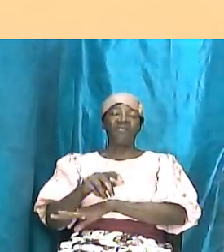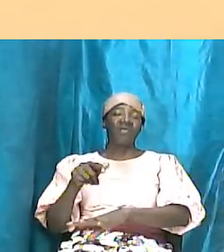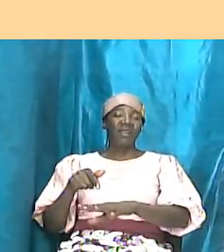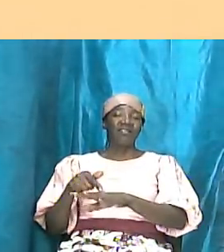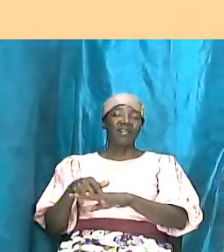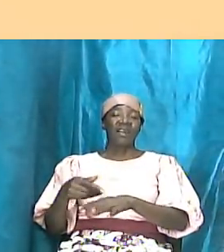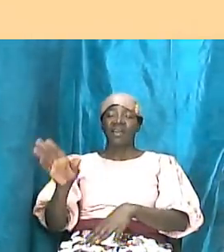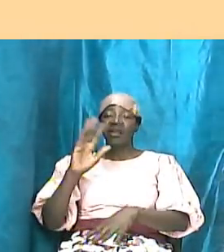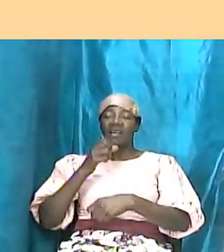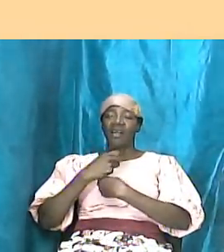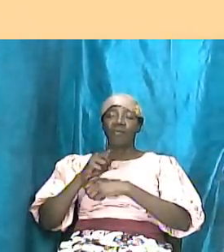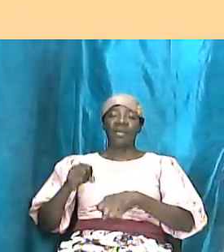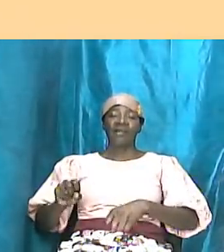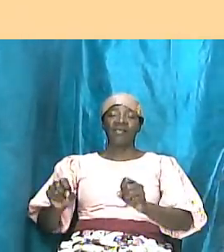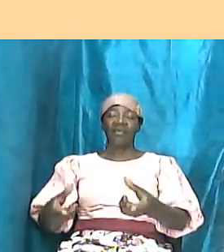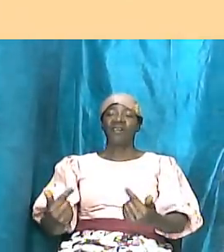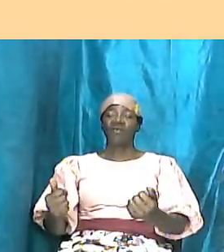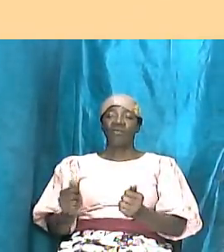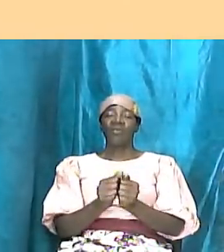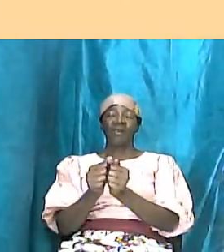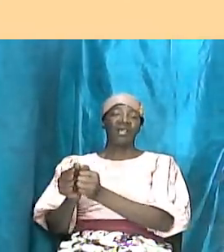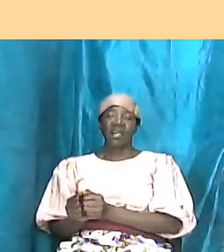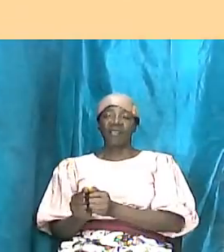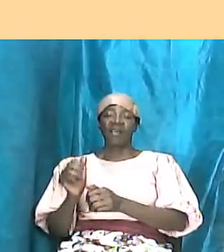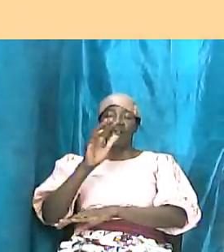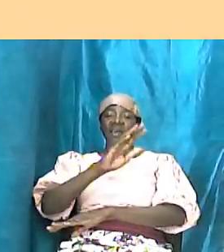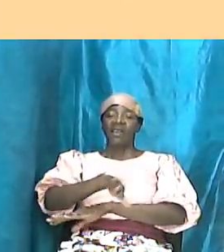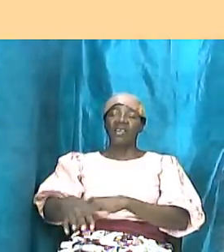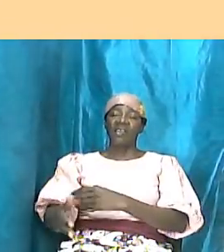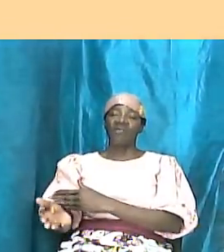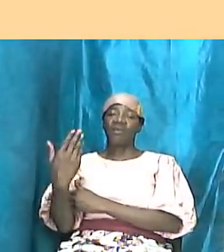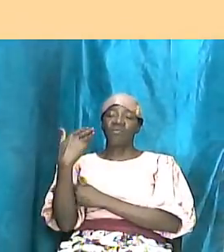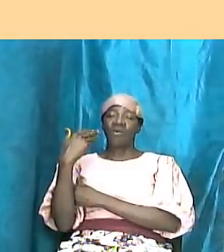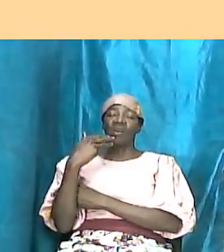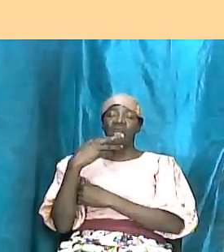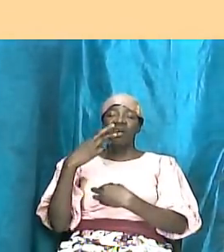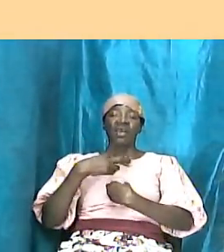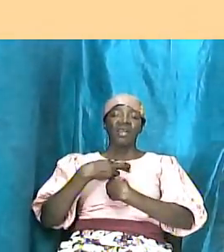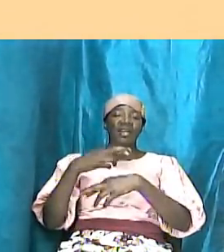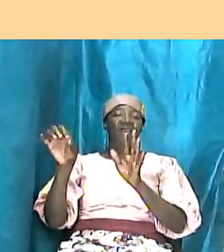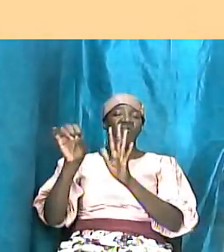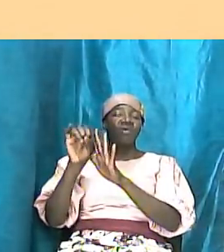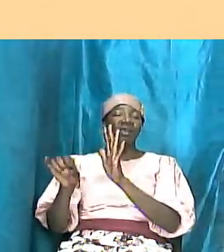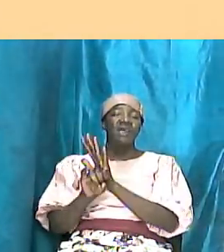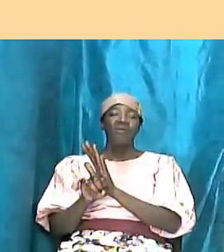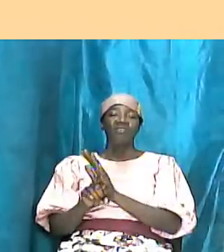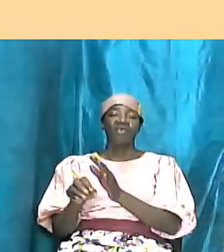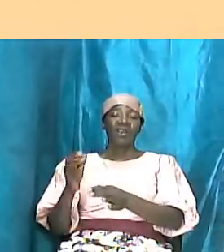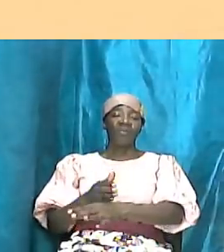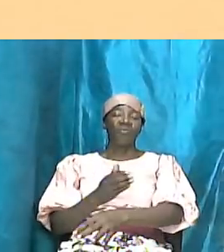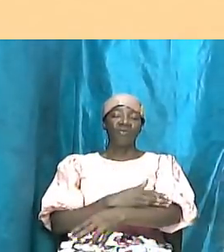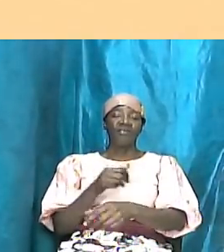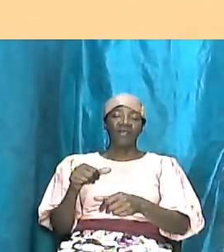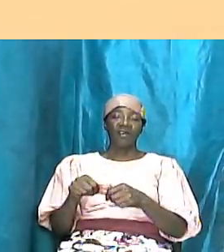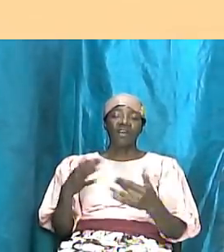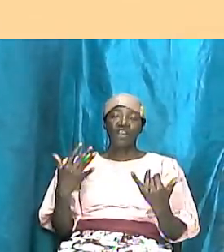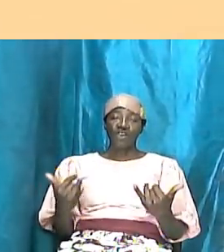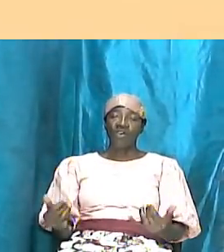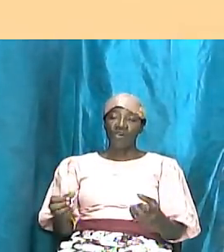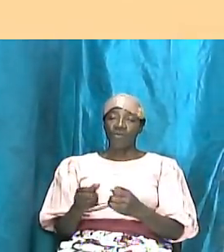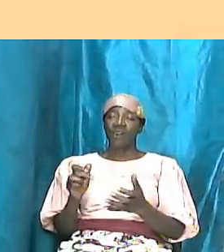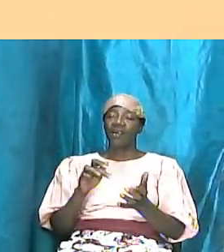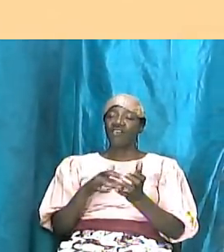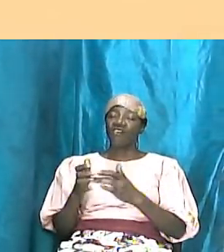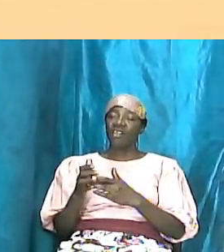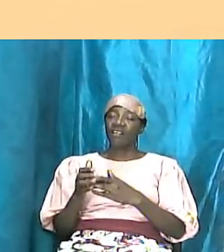to come together again. The evening and the morning, and the redemptive process continued. And now with Jesus,